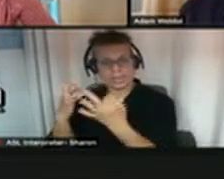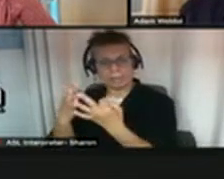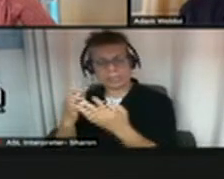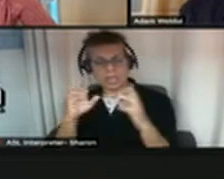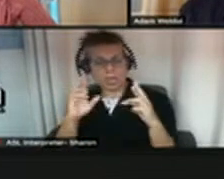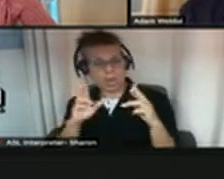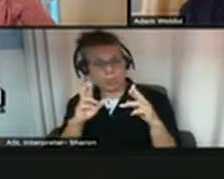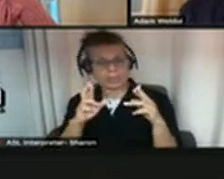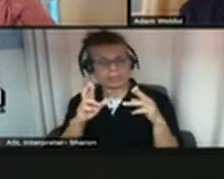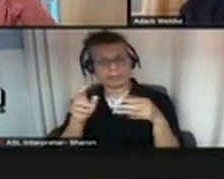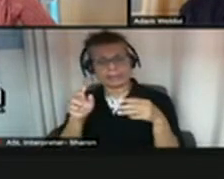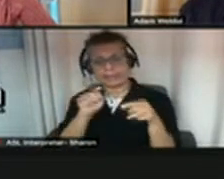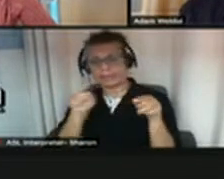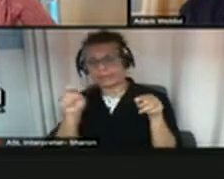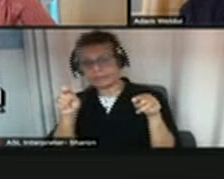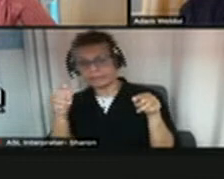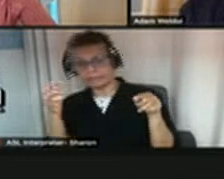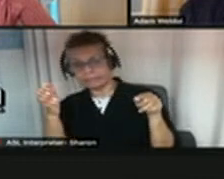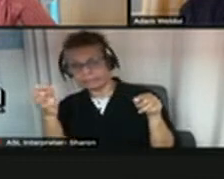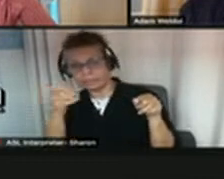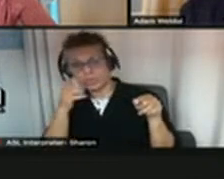or in the middle of next week.